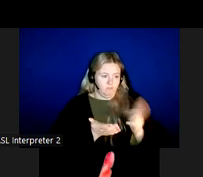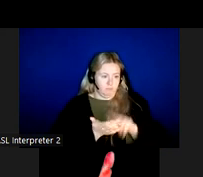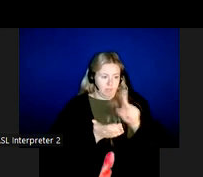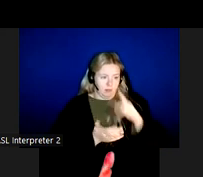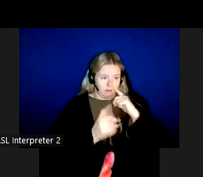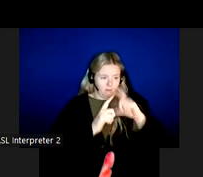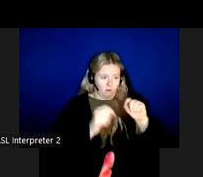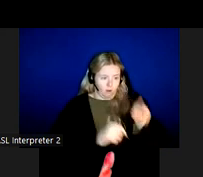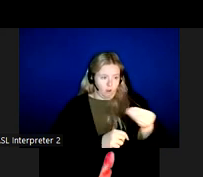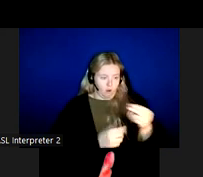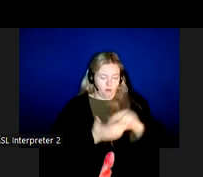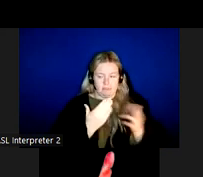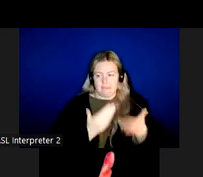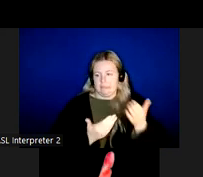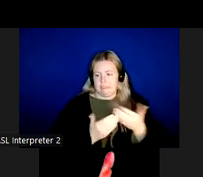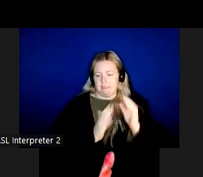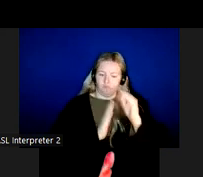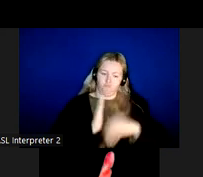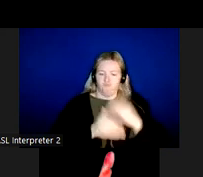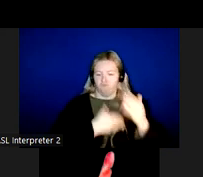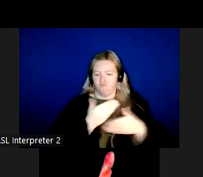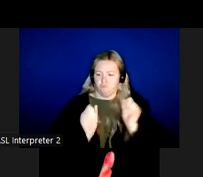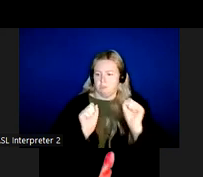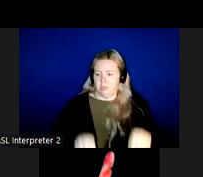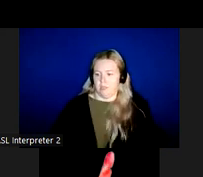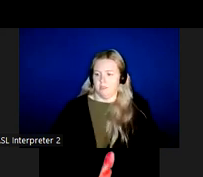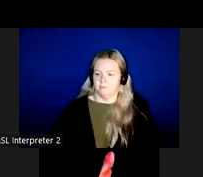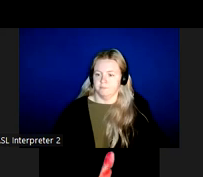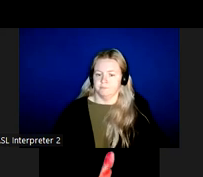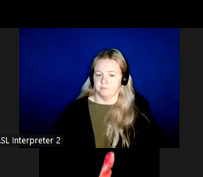you know, stress-free process for you.